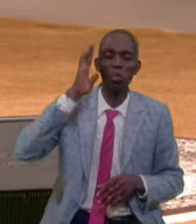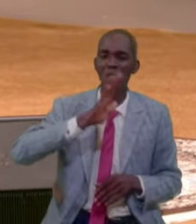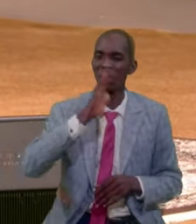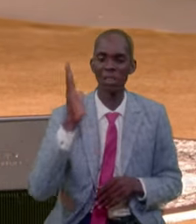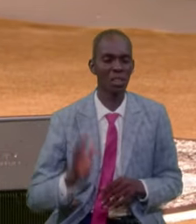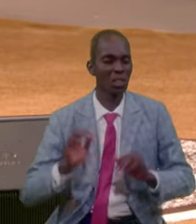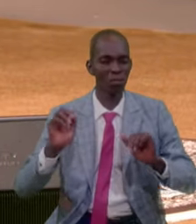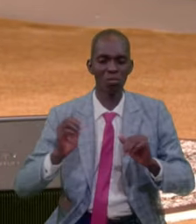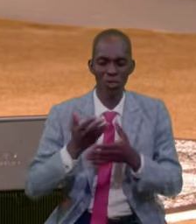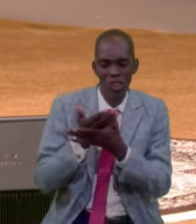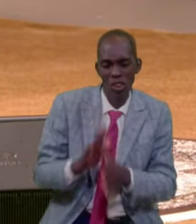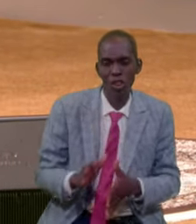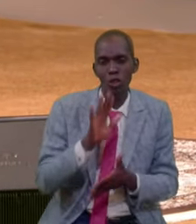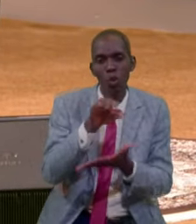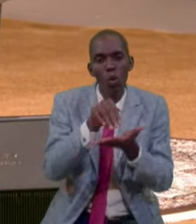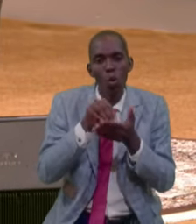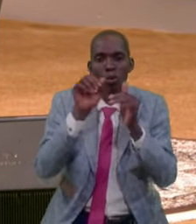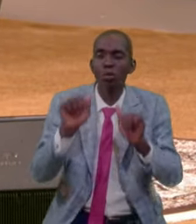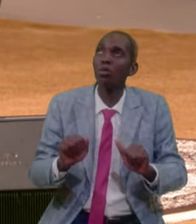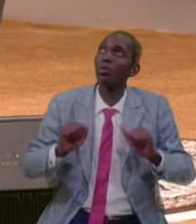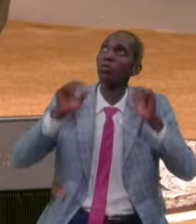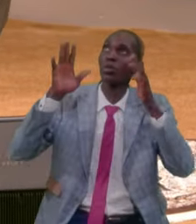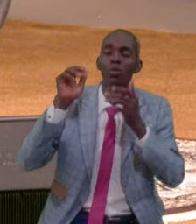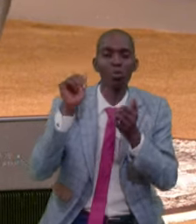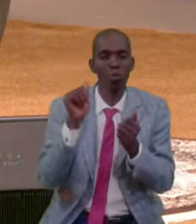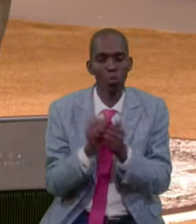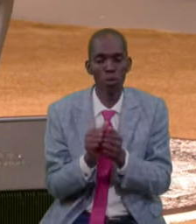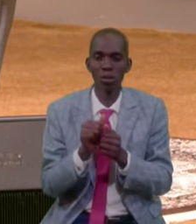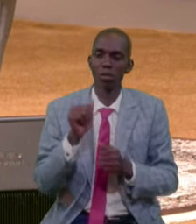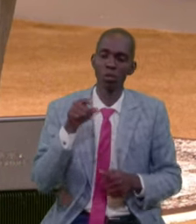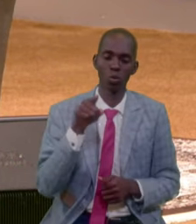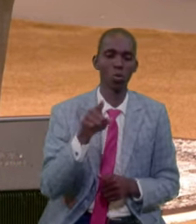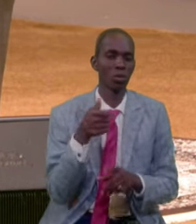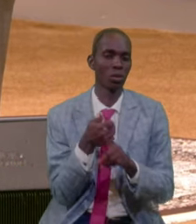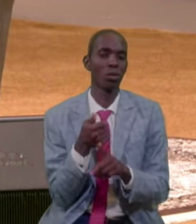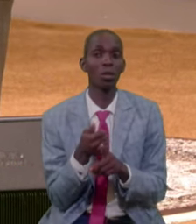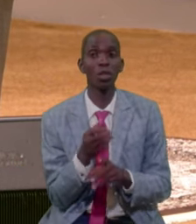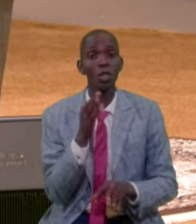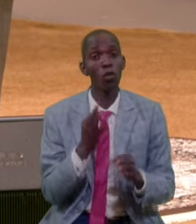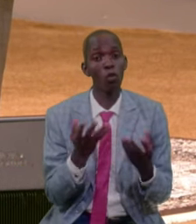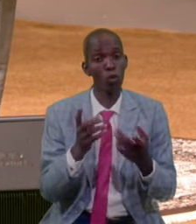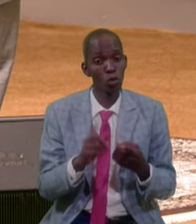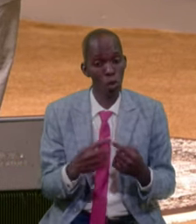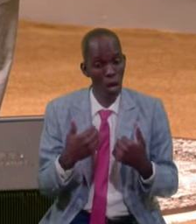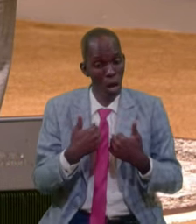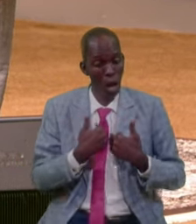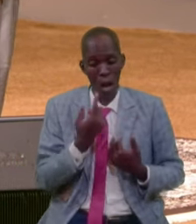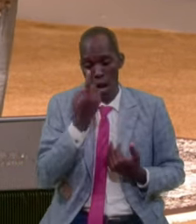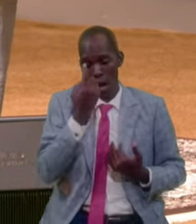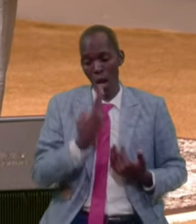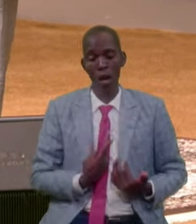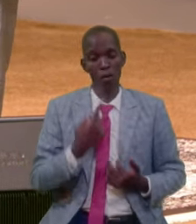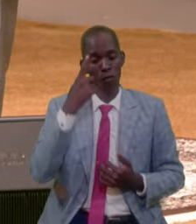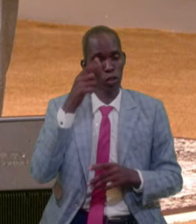any other. He'll not even share it with you. If you want to keep part of the surrender, part of the submission, part